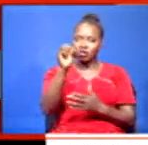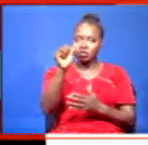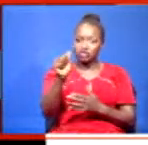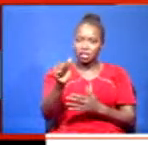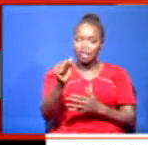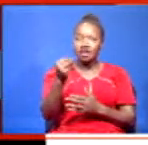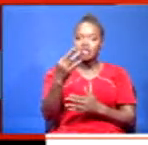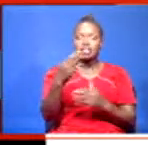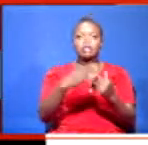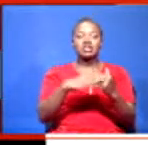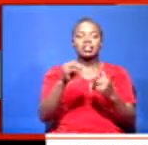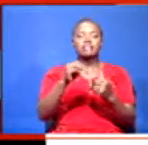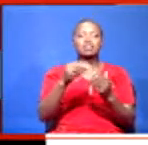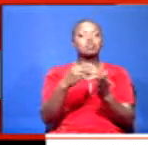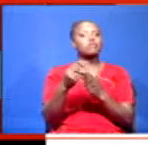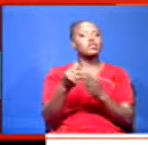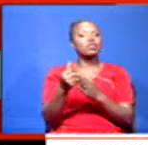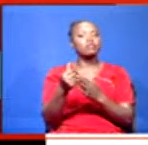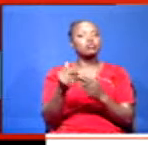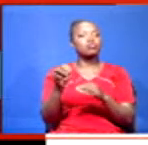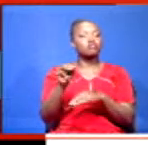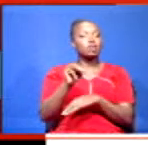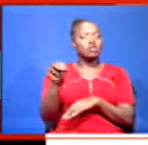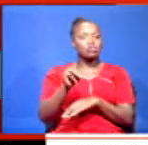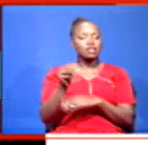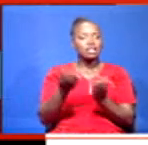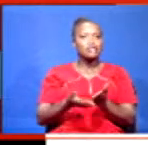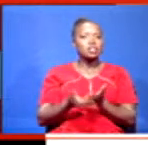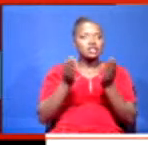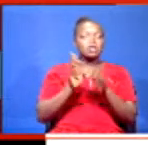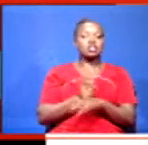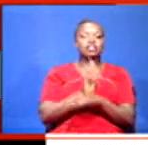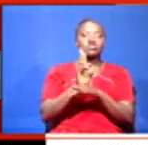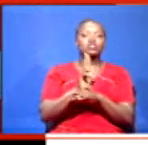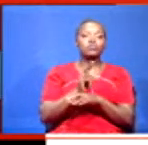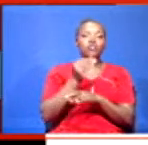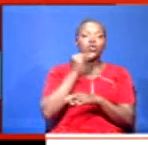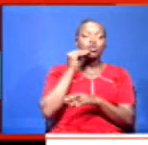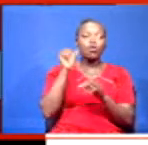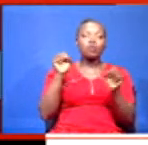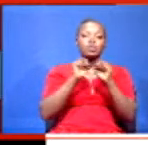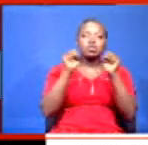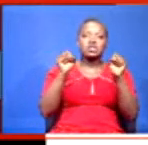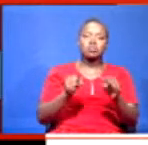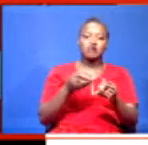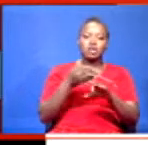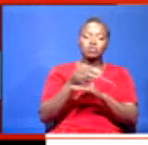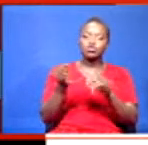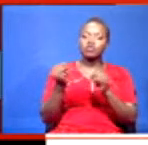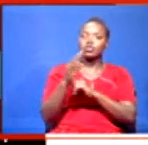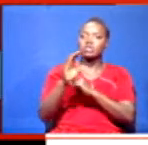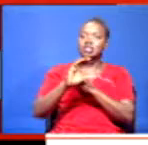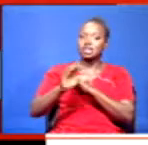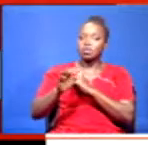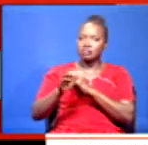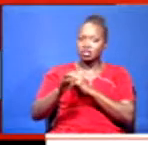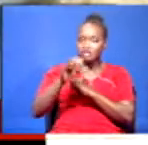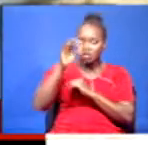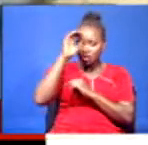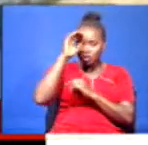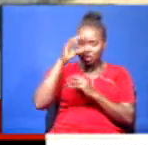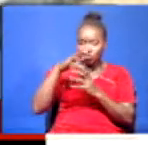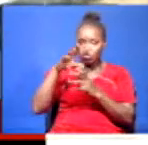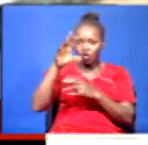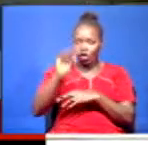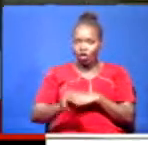shillings project aims at increasing uptake of solar home systems across 14 counties considered to be off-grid.